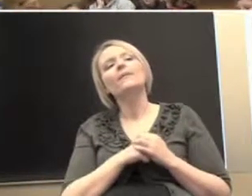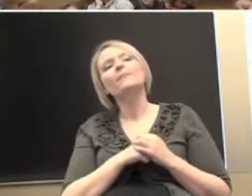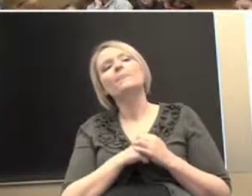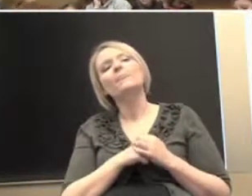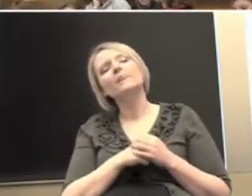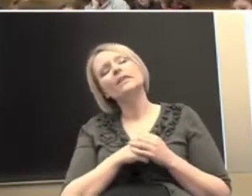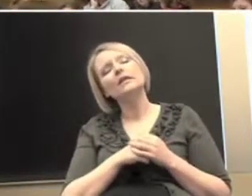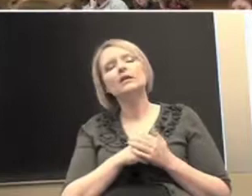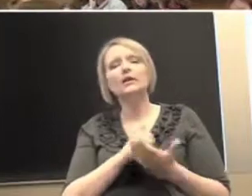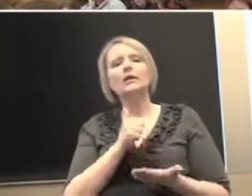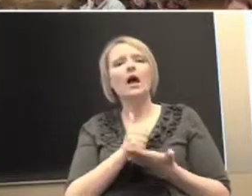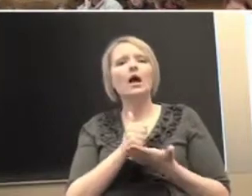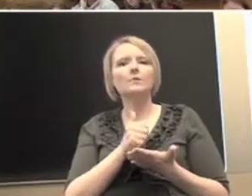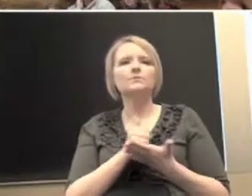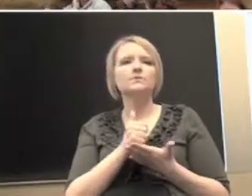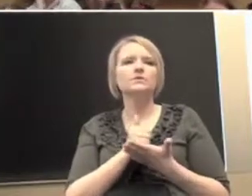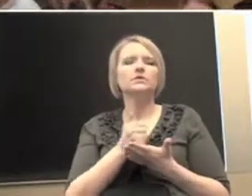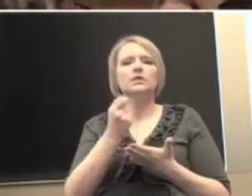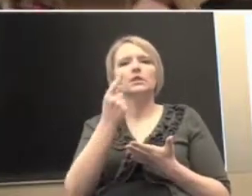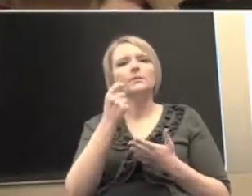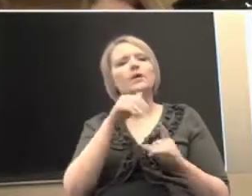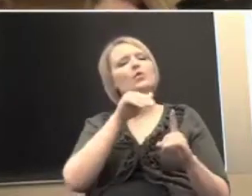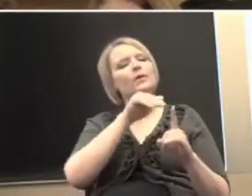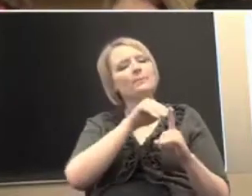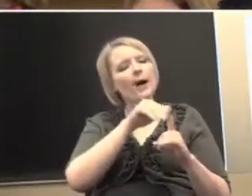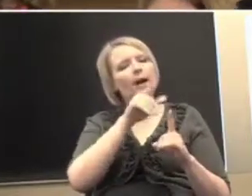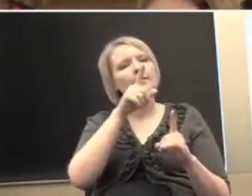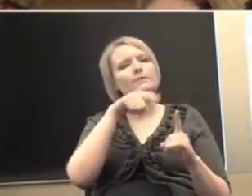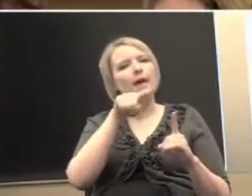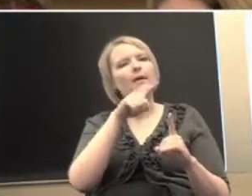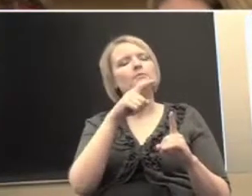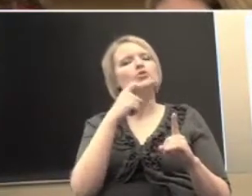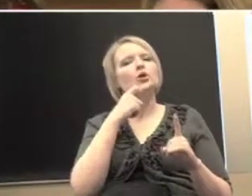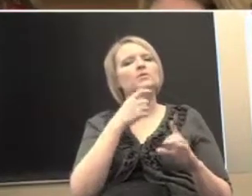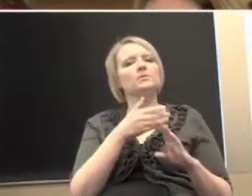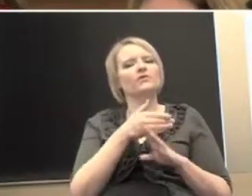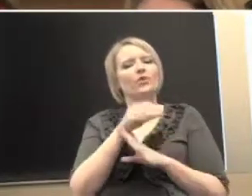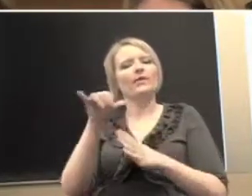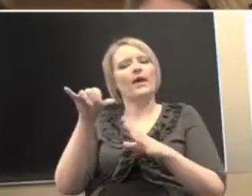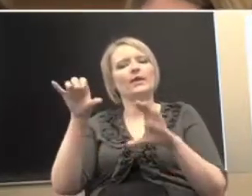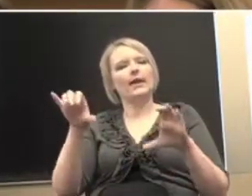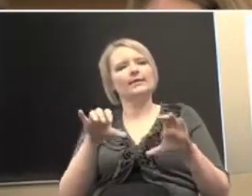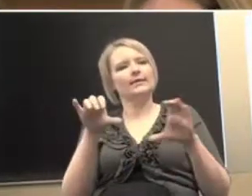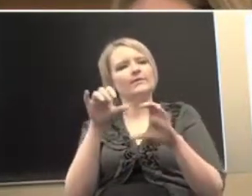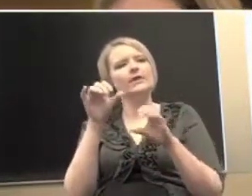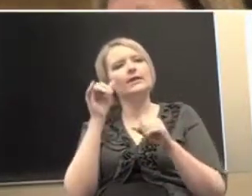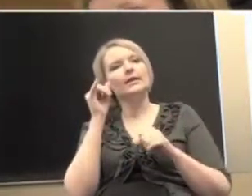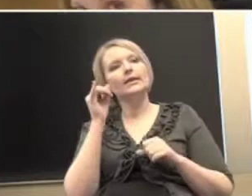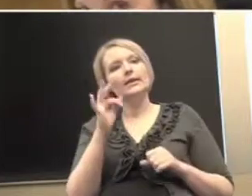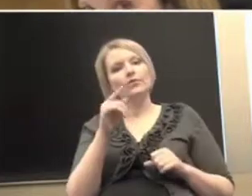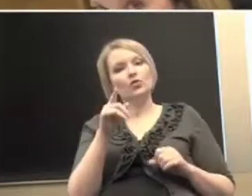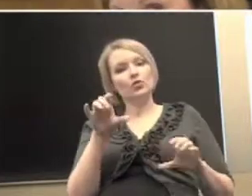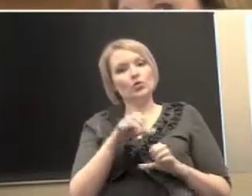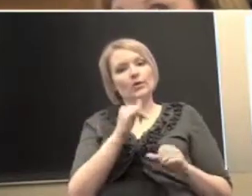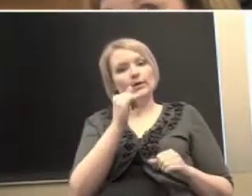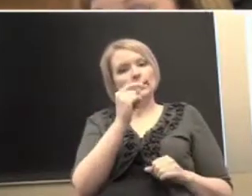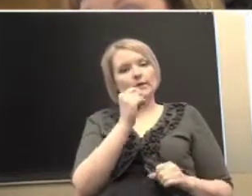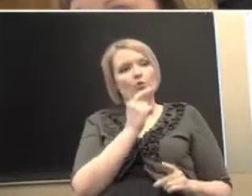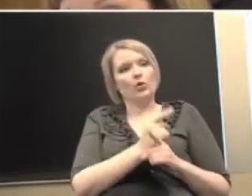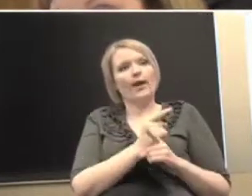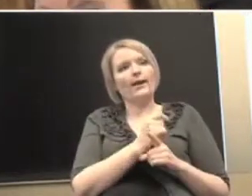It helps a little bit. It gives them those reminders just for those activities. So Okay. if it's done right and it's not